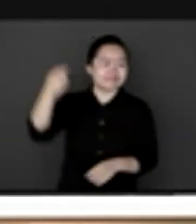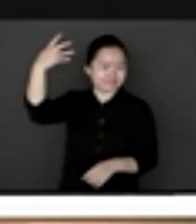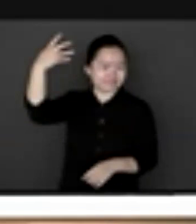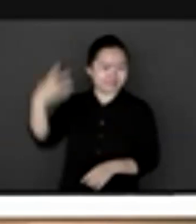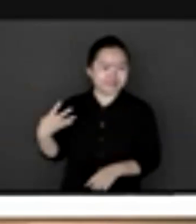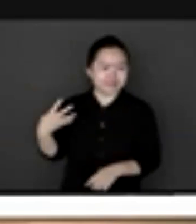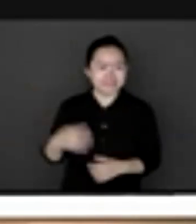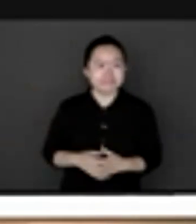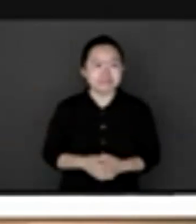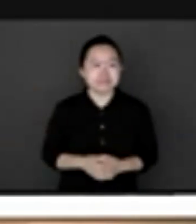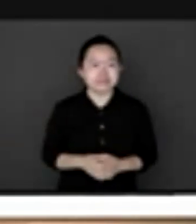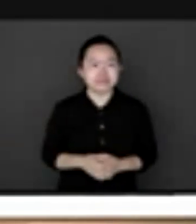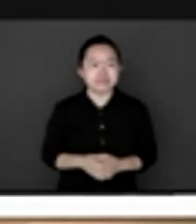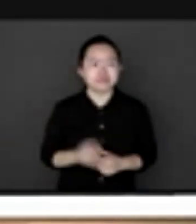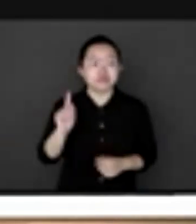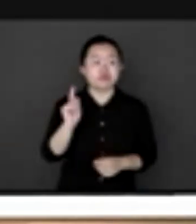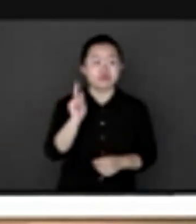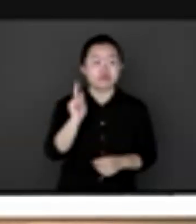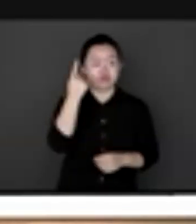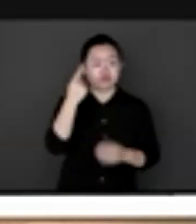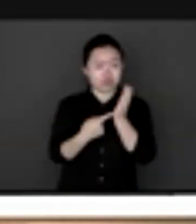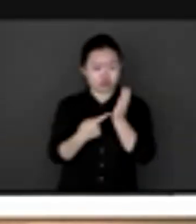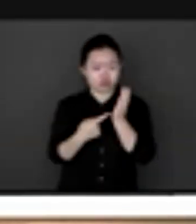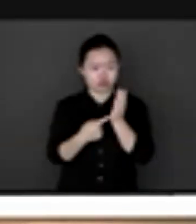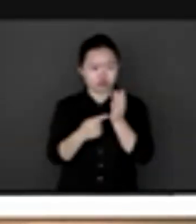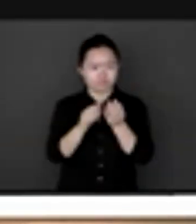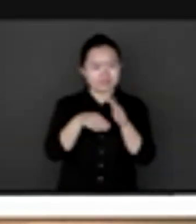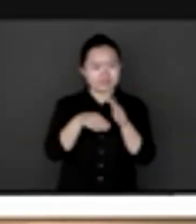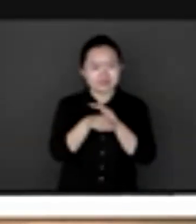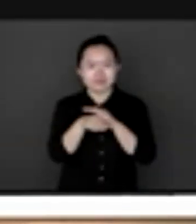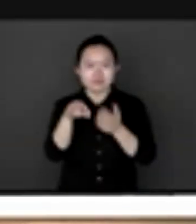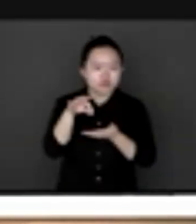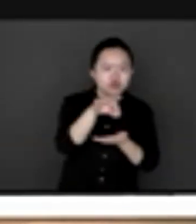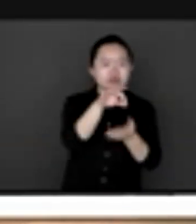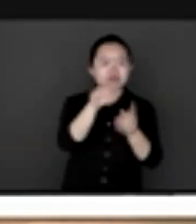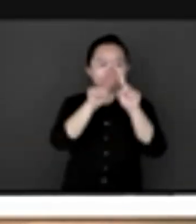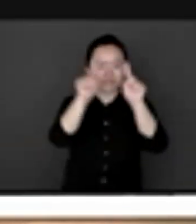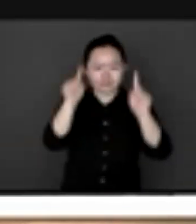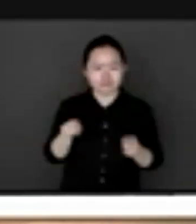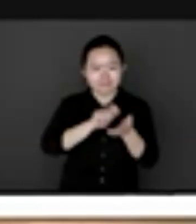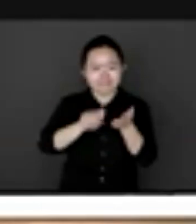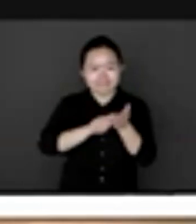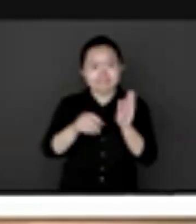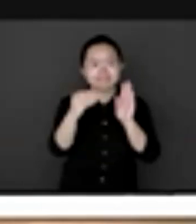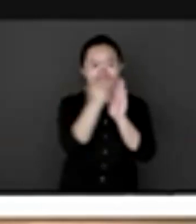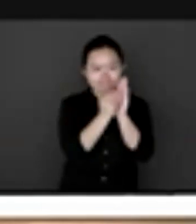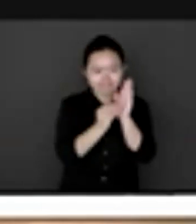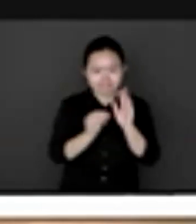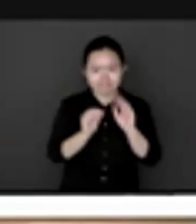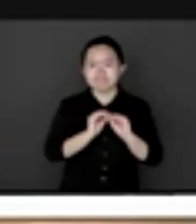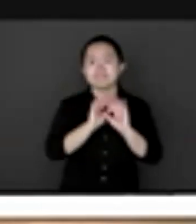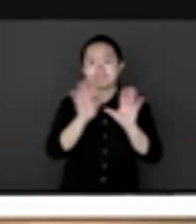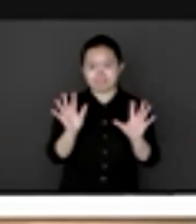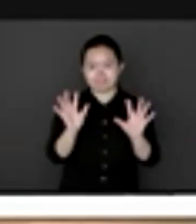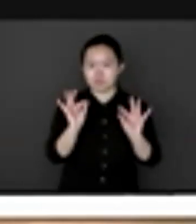digitalization strategy ready, which gave the all-encompassing picture of what we intended to do in digital transformation of the university,